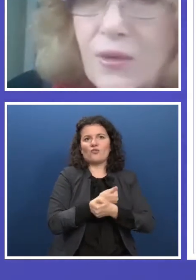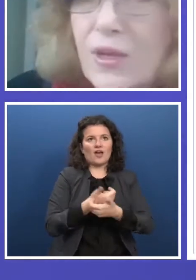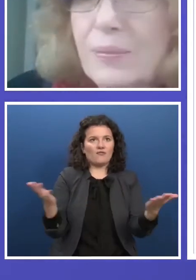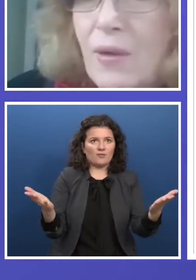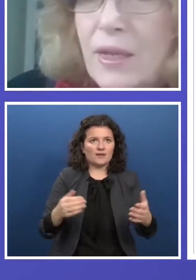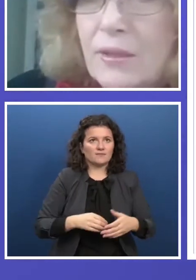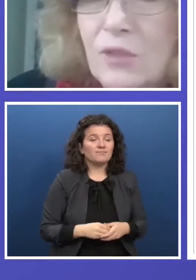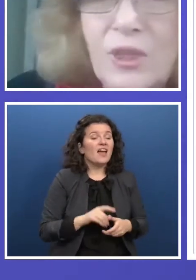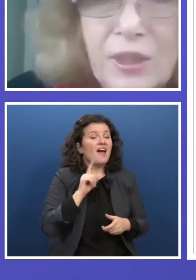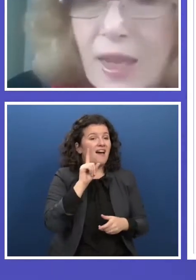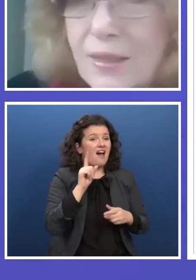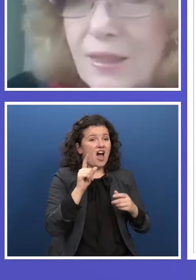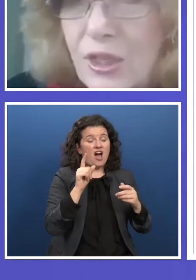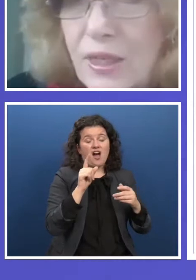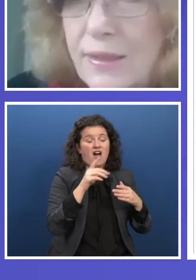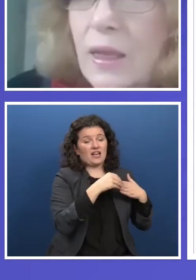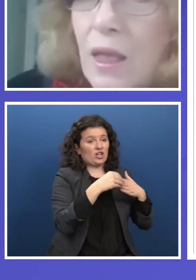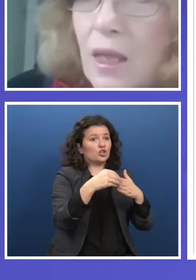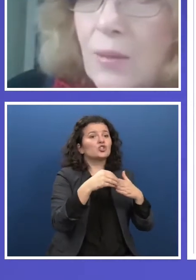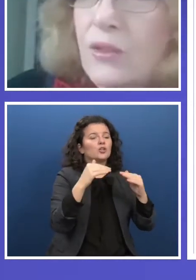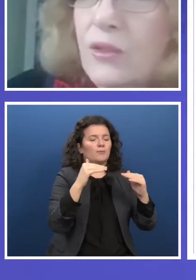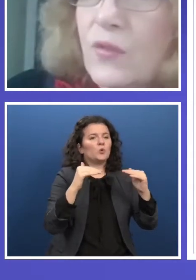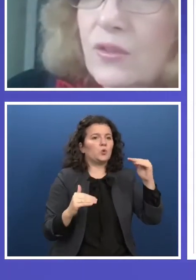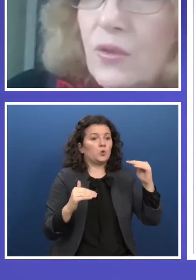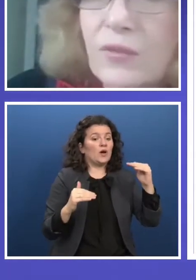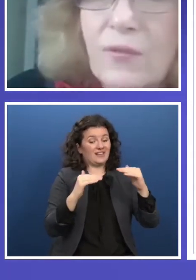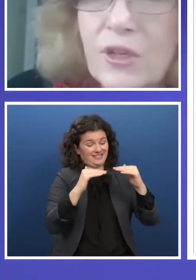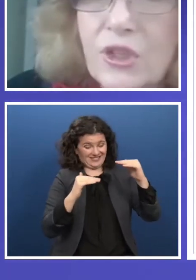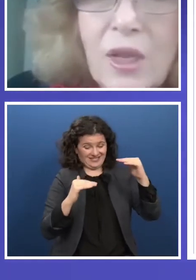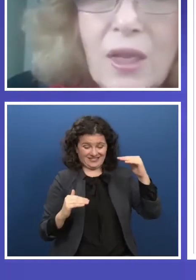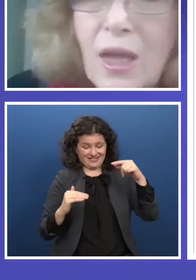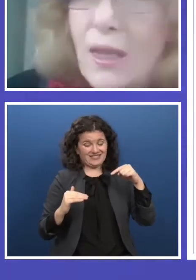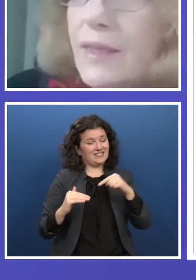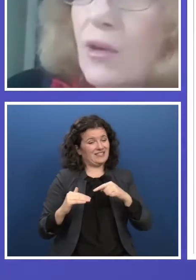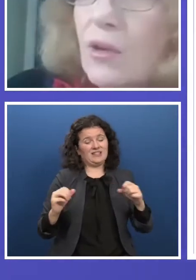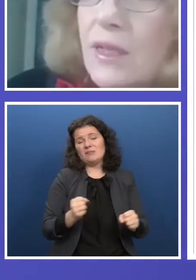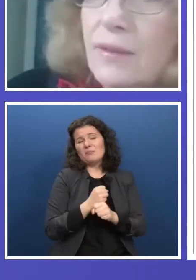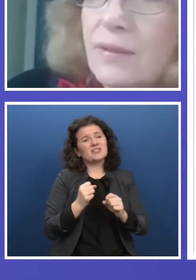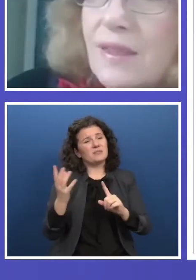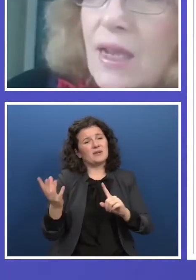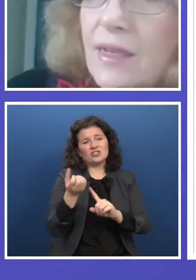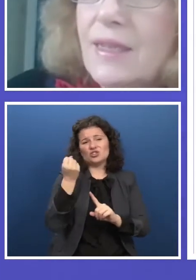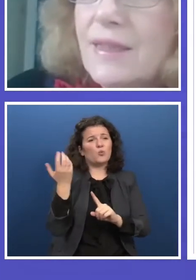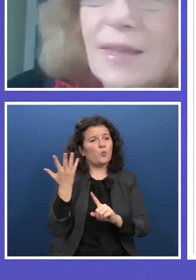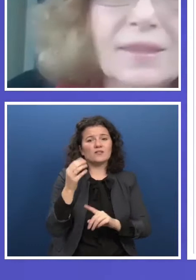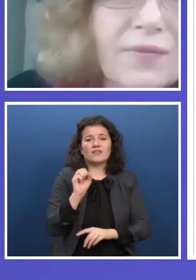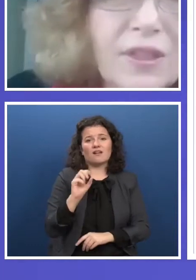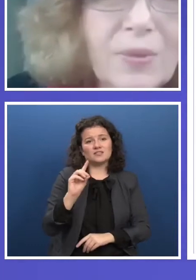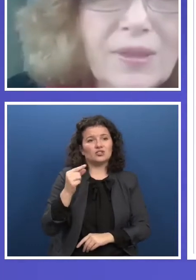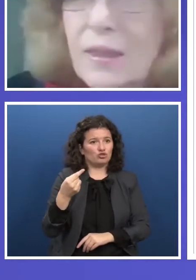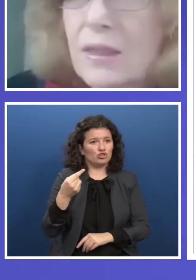a serious barrier to reaching the SDGs and universal health coverage. And there along the side is